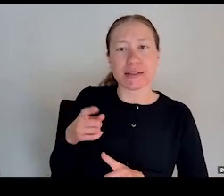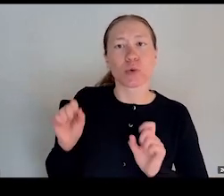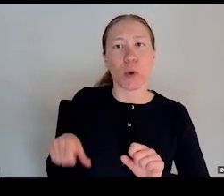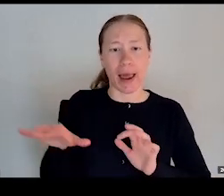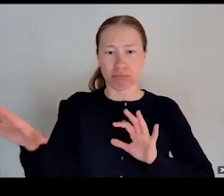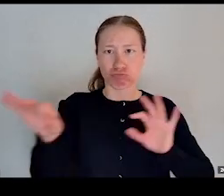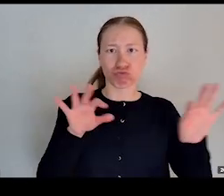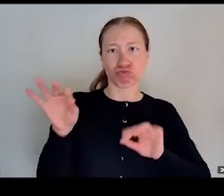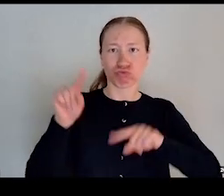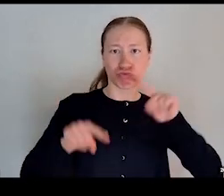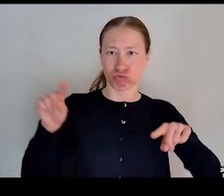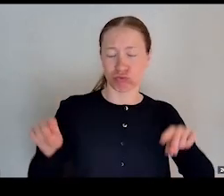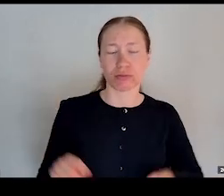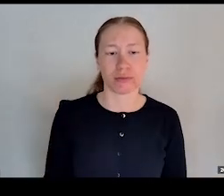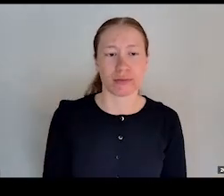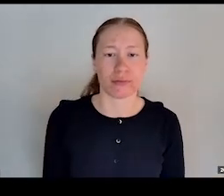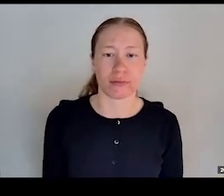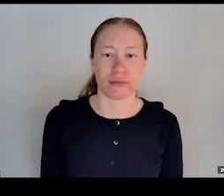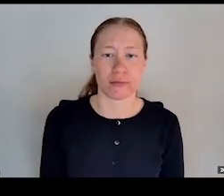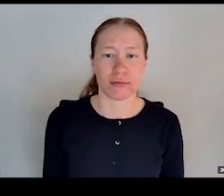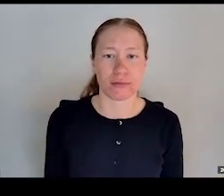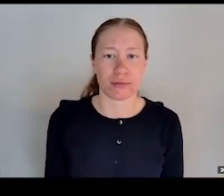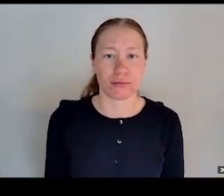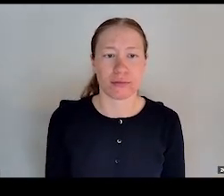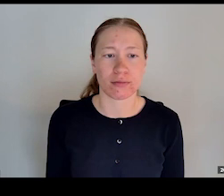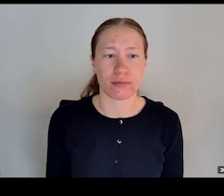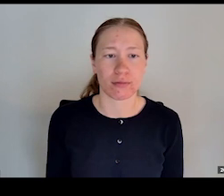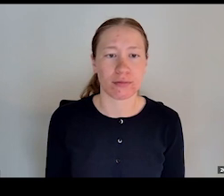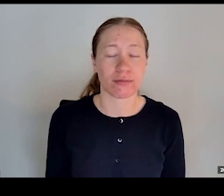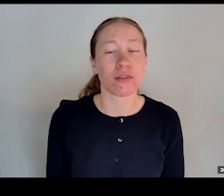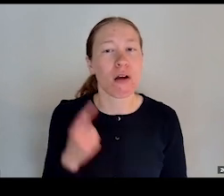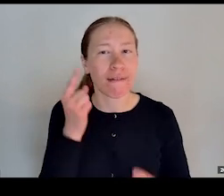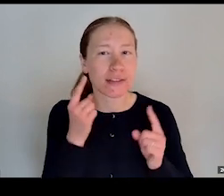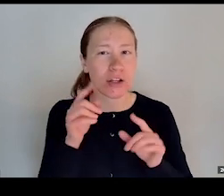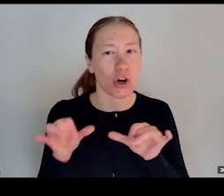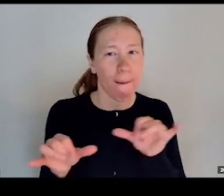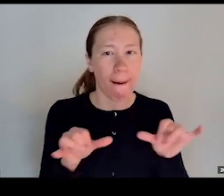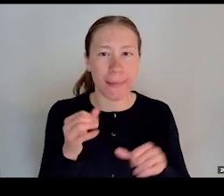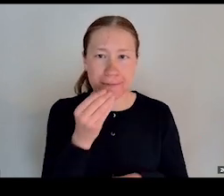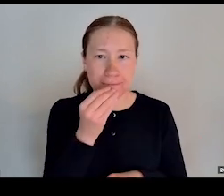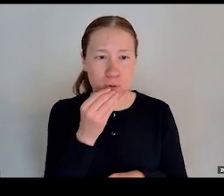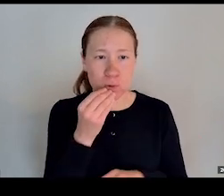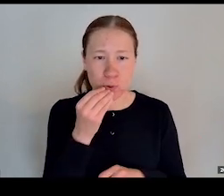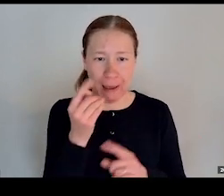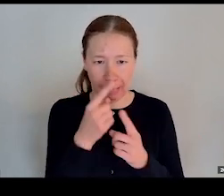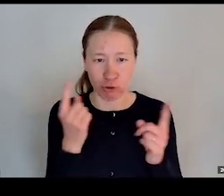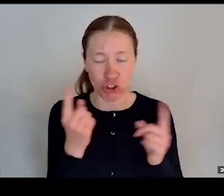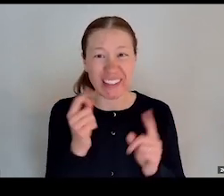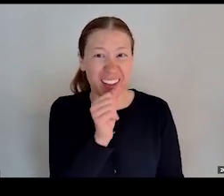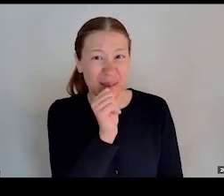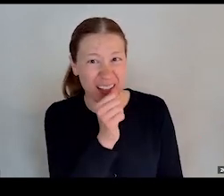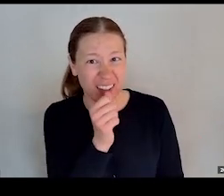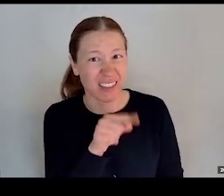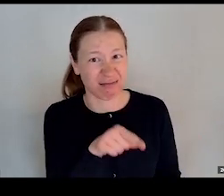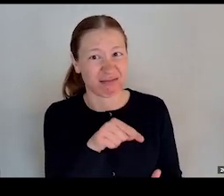select based off of their needs. Also, consider avoiding common food allergens. Peanuts are a large one. This